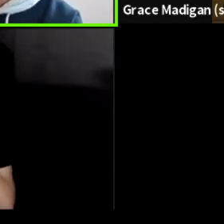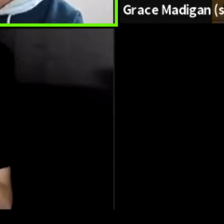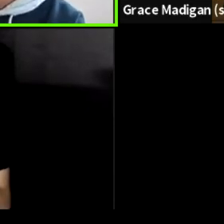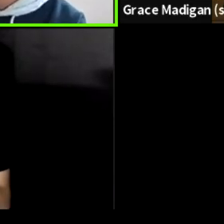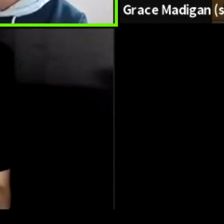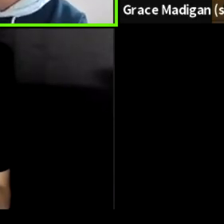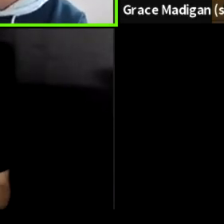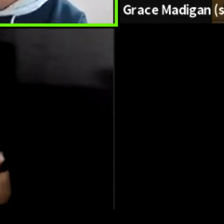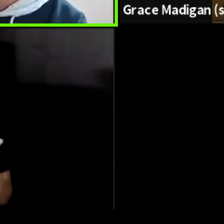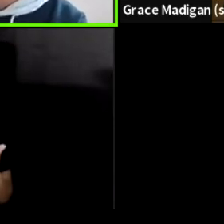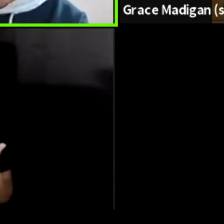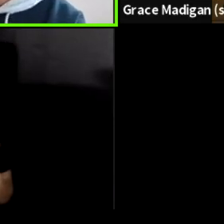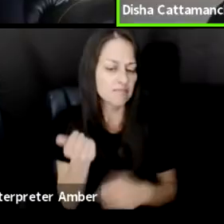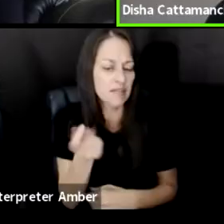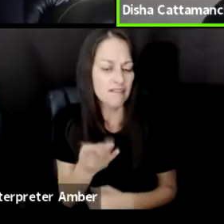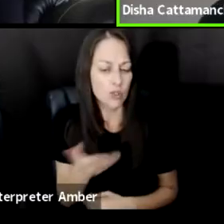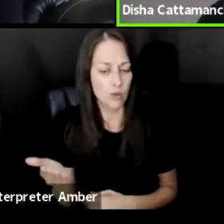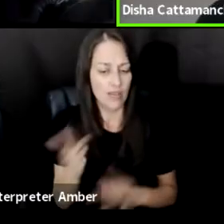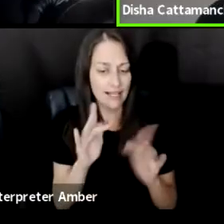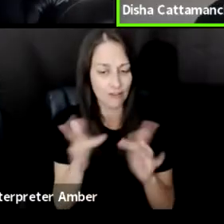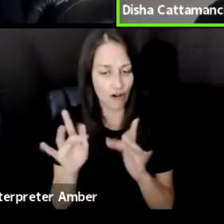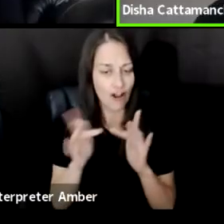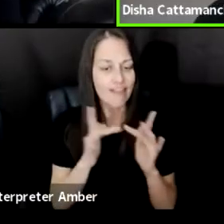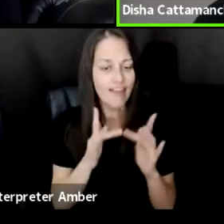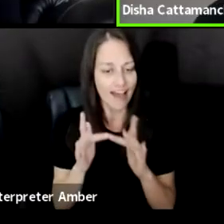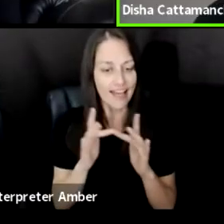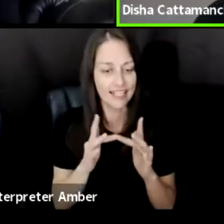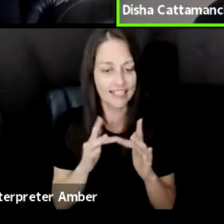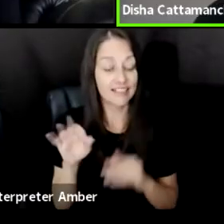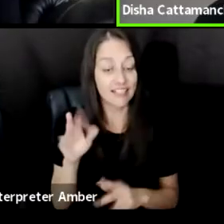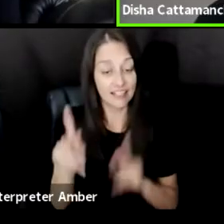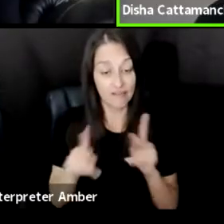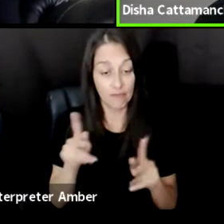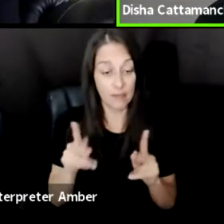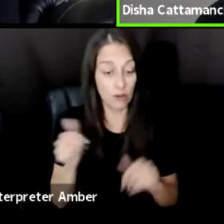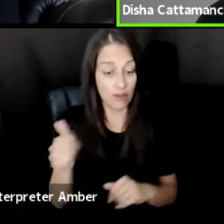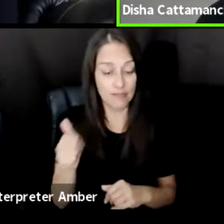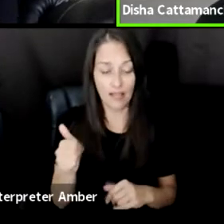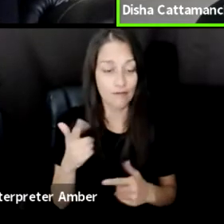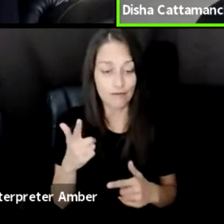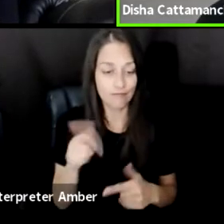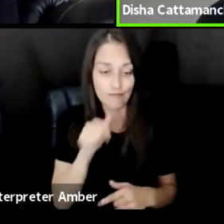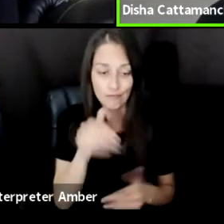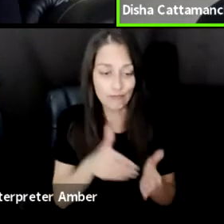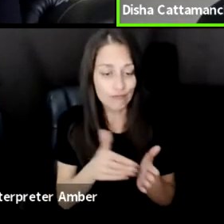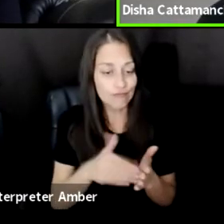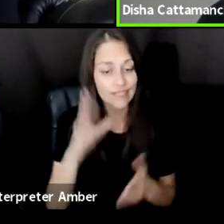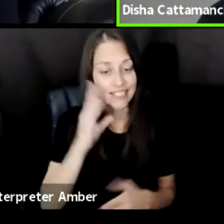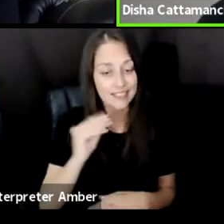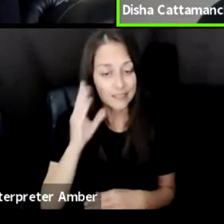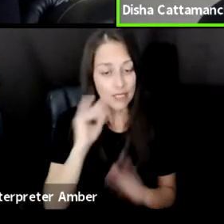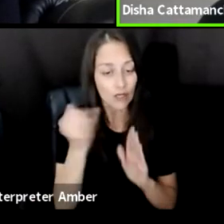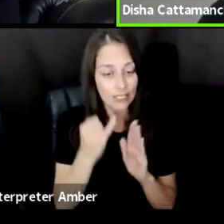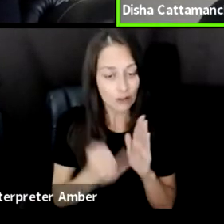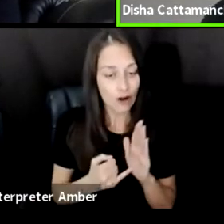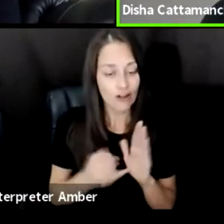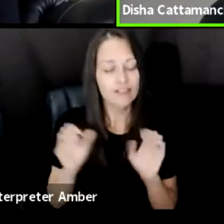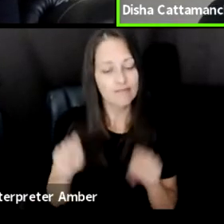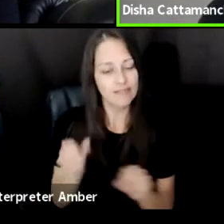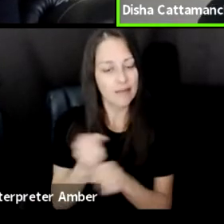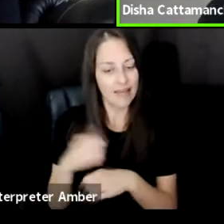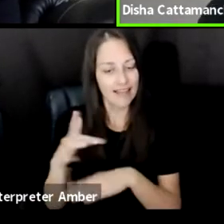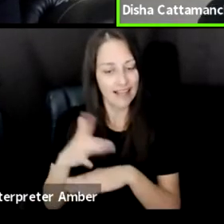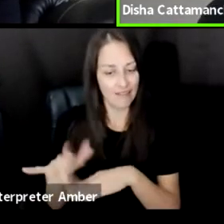few things to the online space so people who don't get to experience art can do so like that. But I think also when it comes to, I think